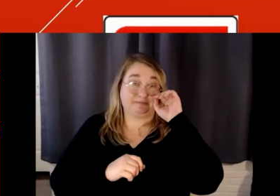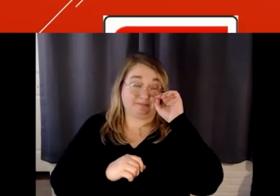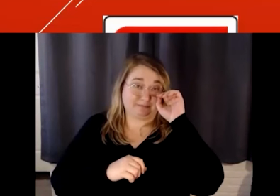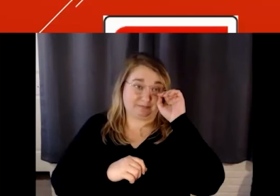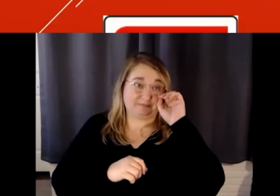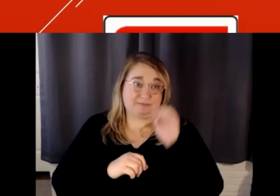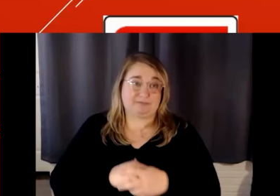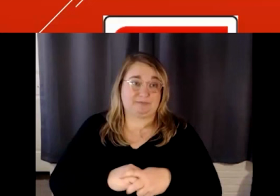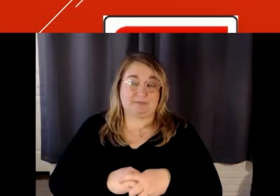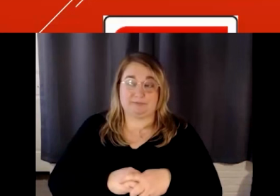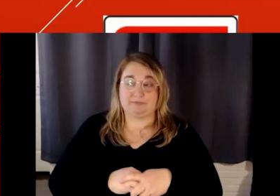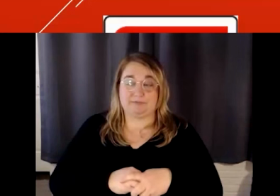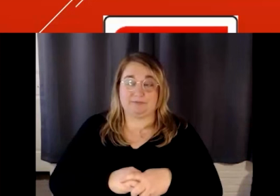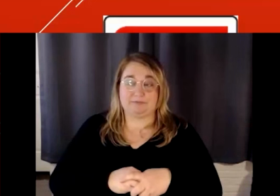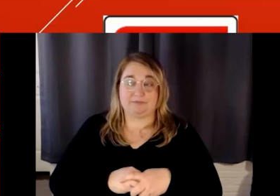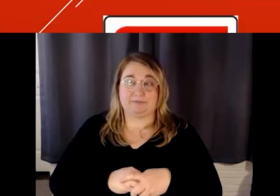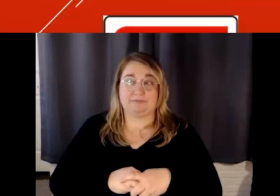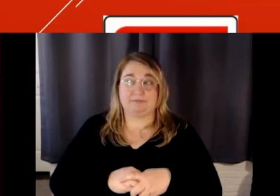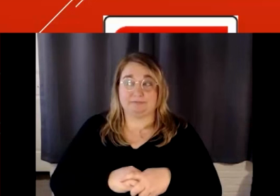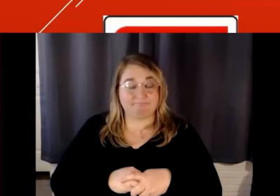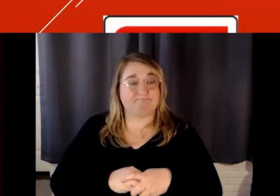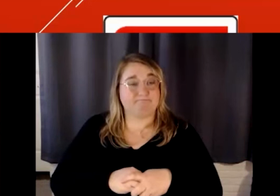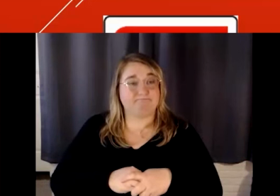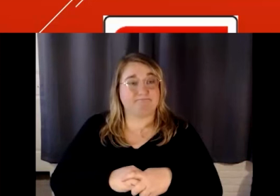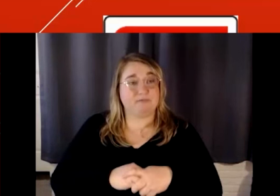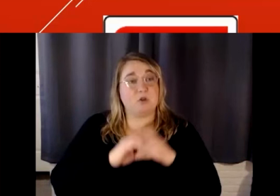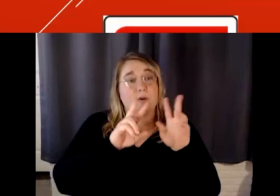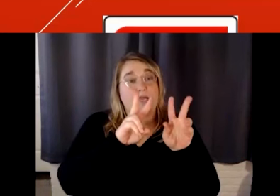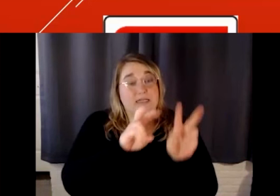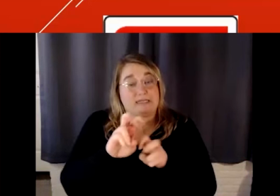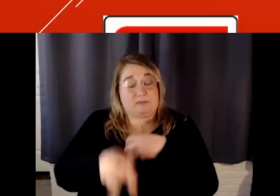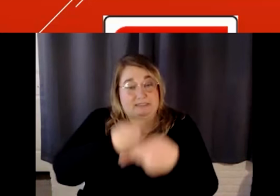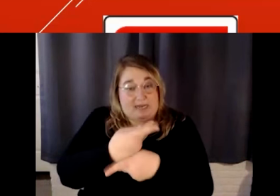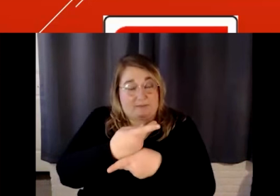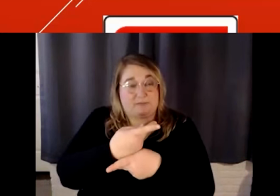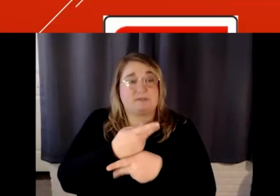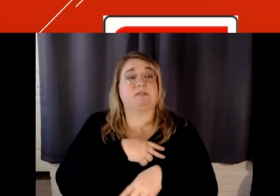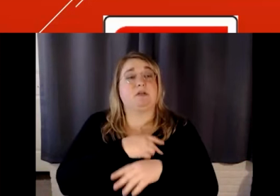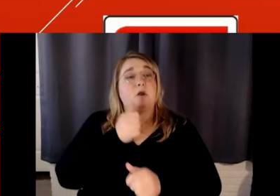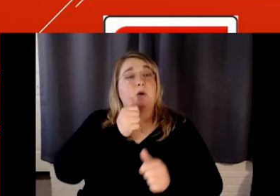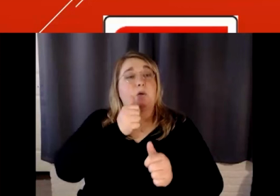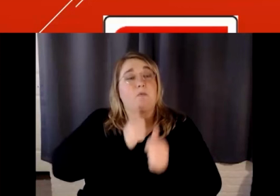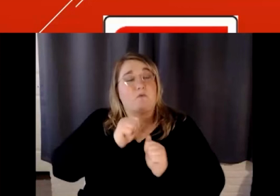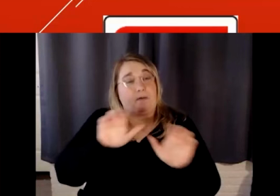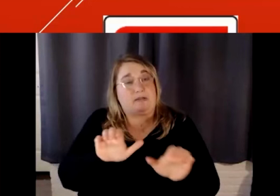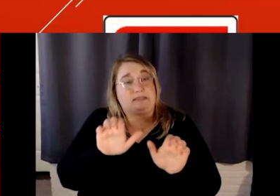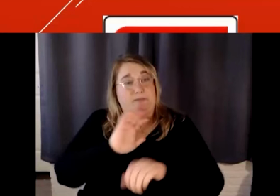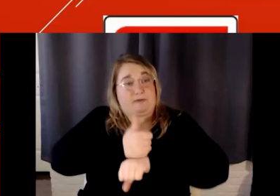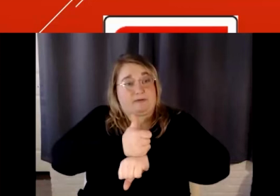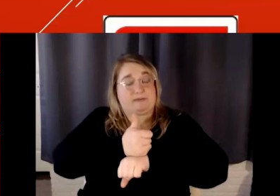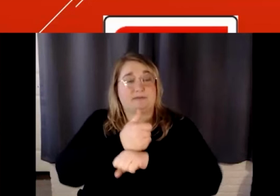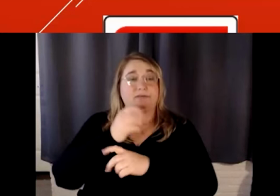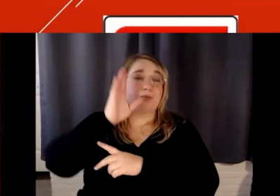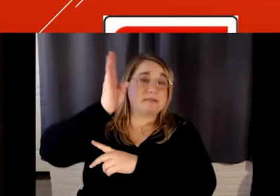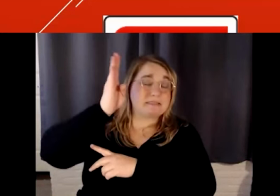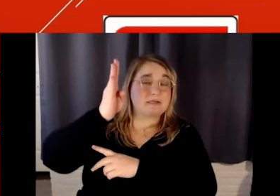All right, so assessment types. There's performance-based, where we're doing presentations, papers, projects,